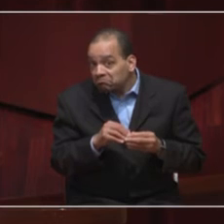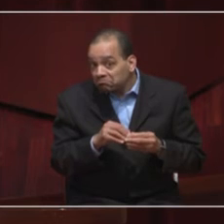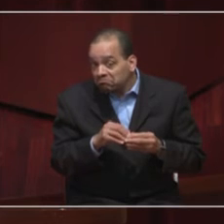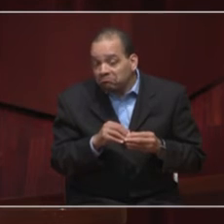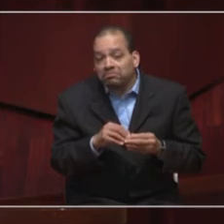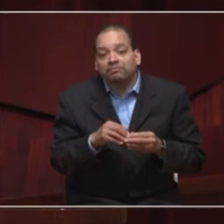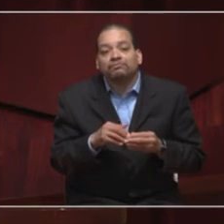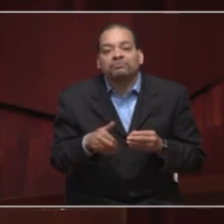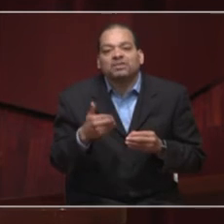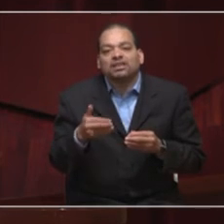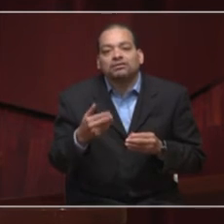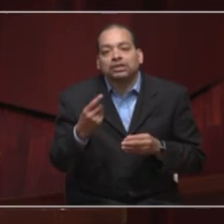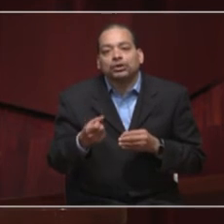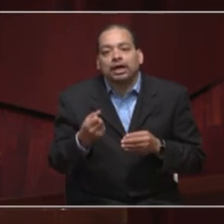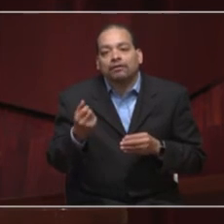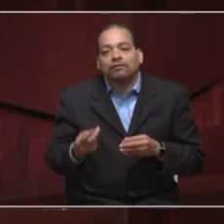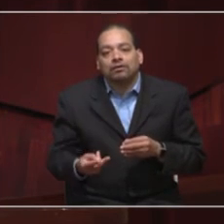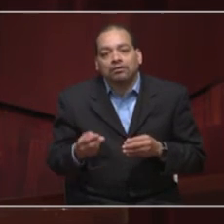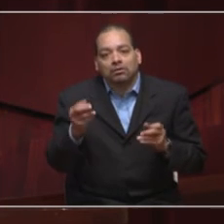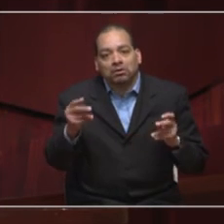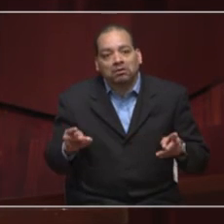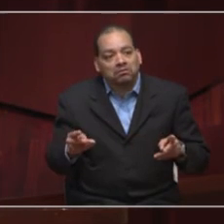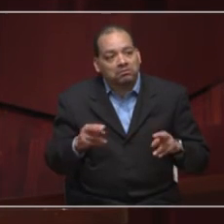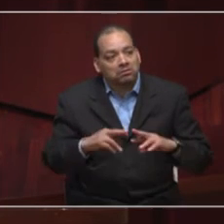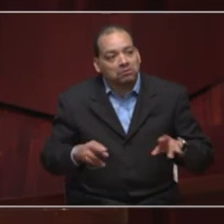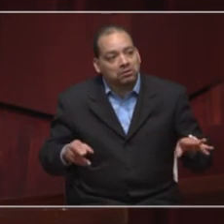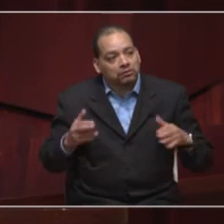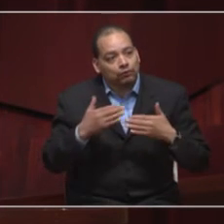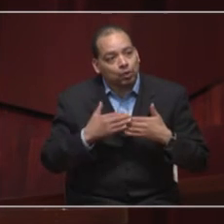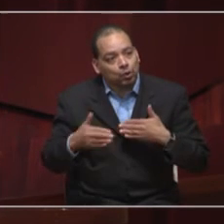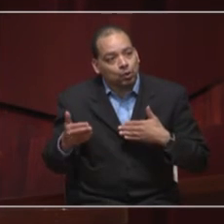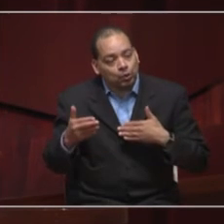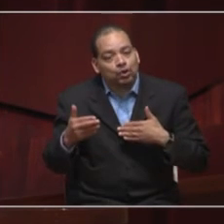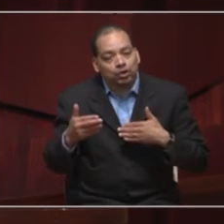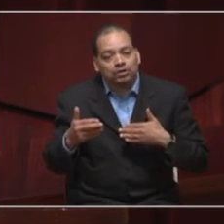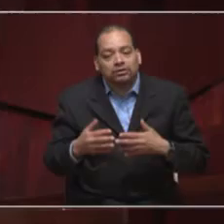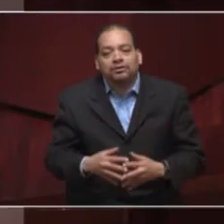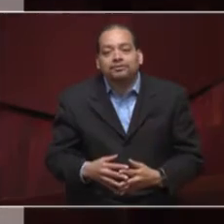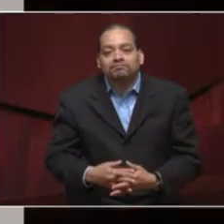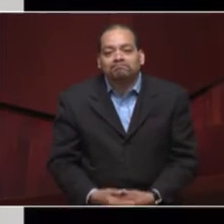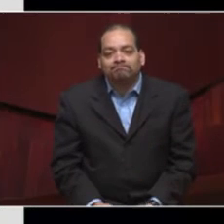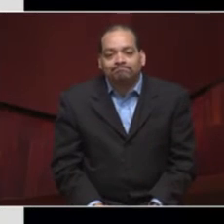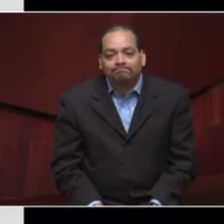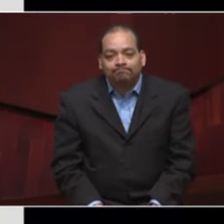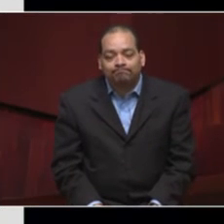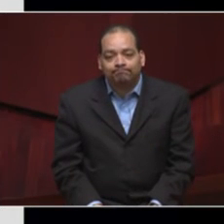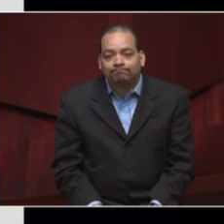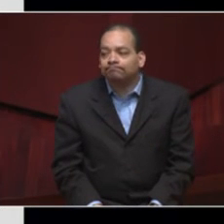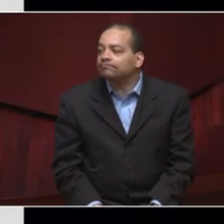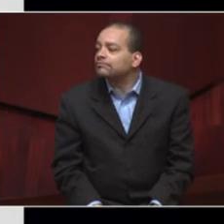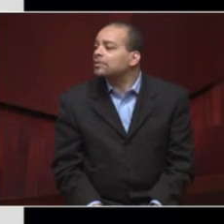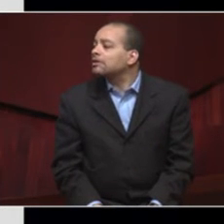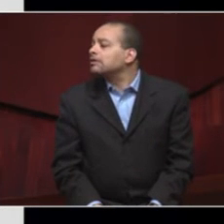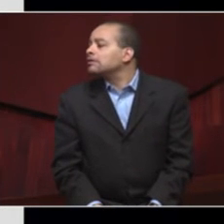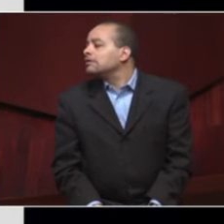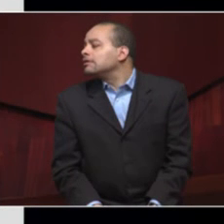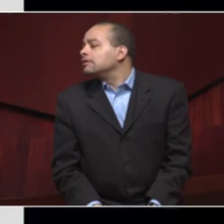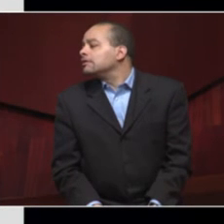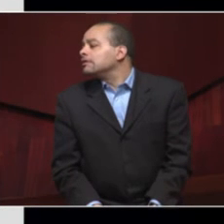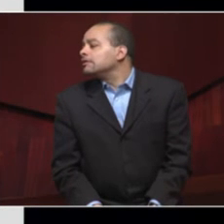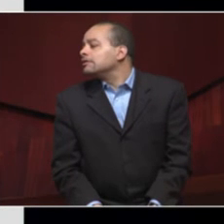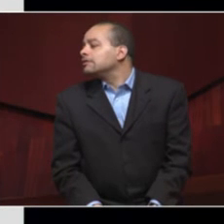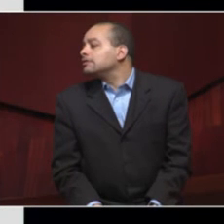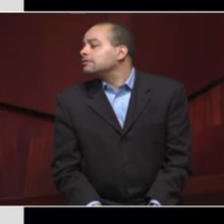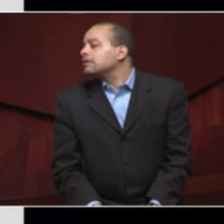and a half. So it's time to move forward and start thinking about the ARCIS customer portal. Now, other